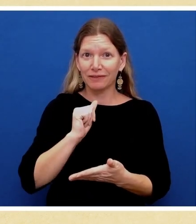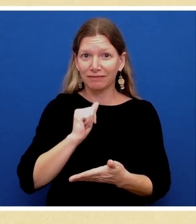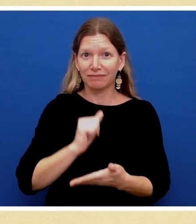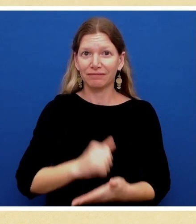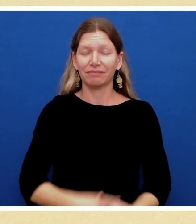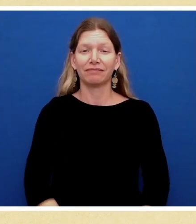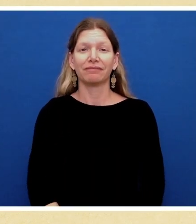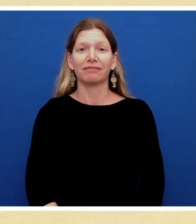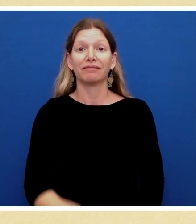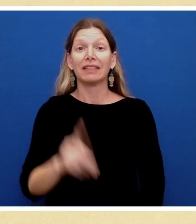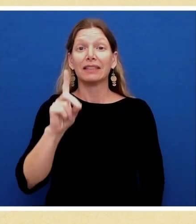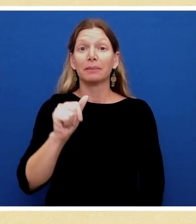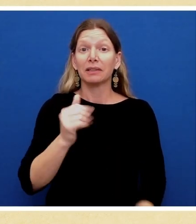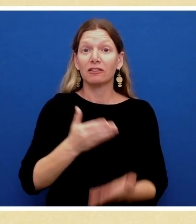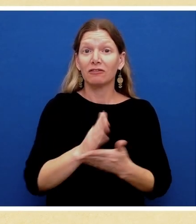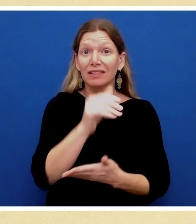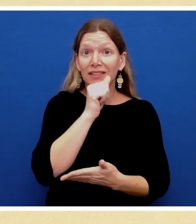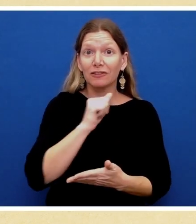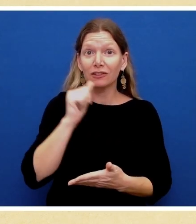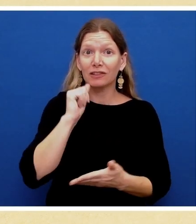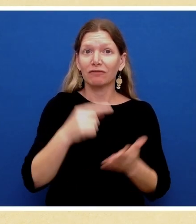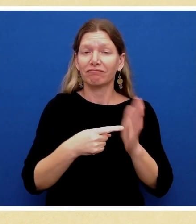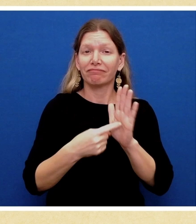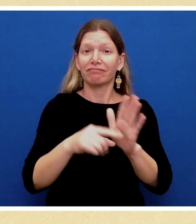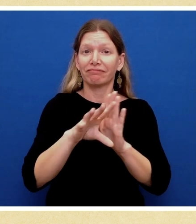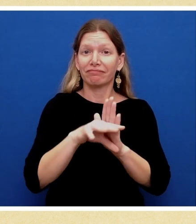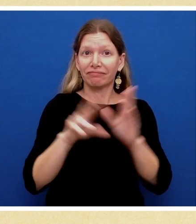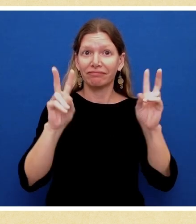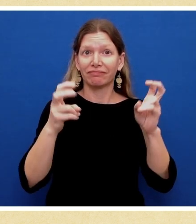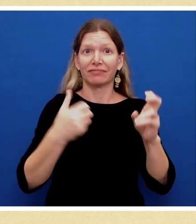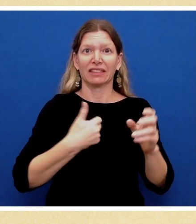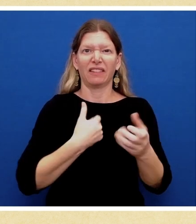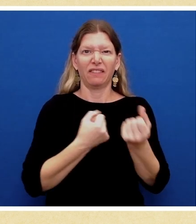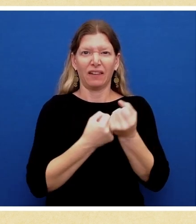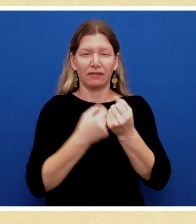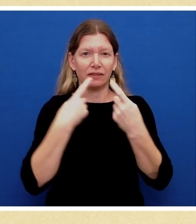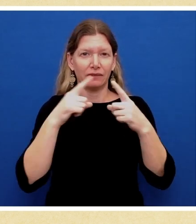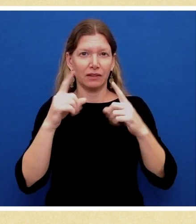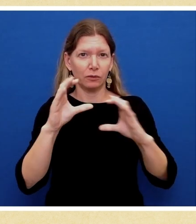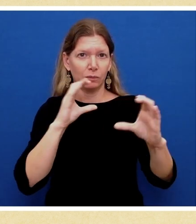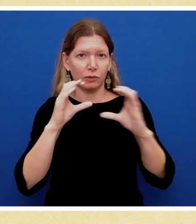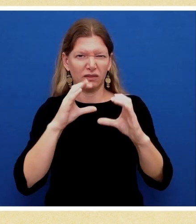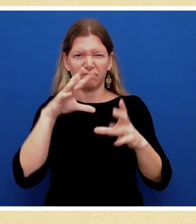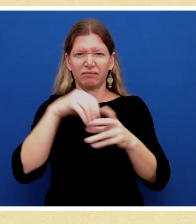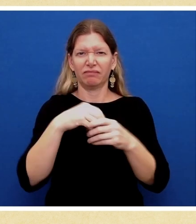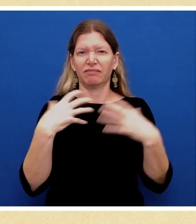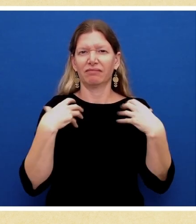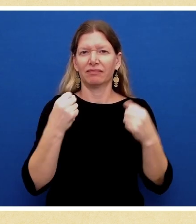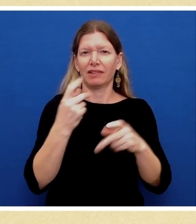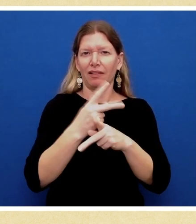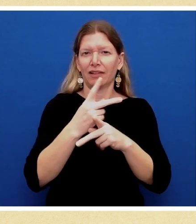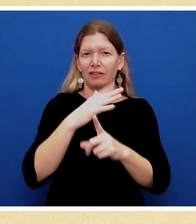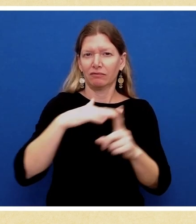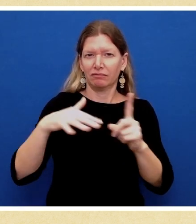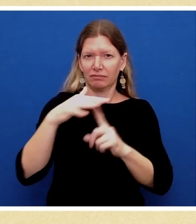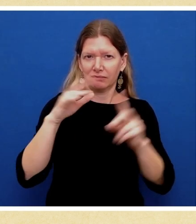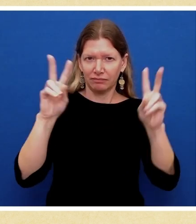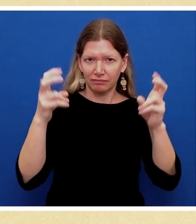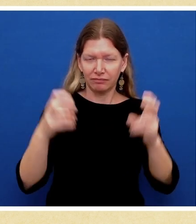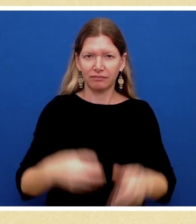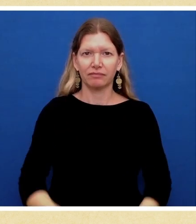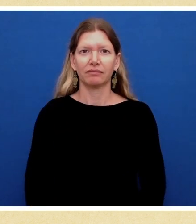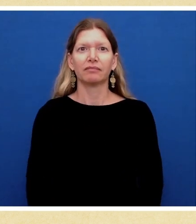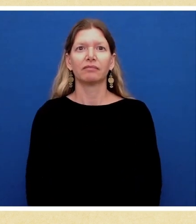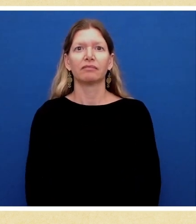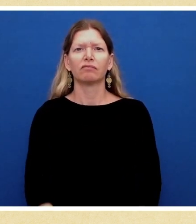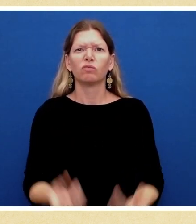Disability Rights Arizona. Disability Rights Arizona presents self-advocacy and effective communication in healthcare settings.